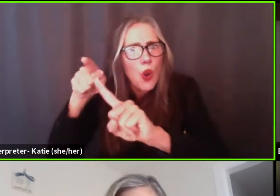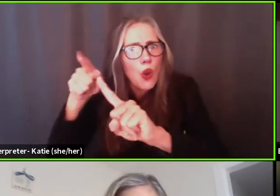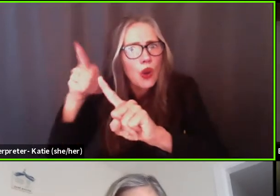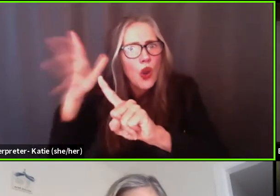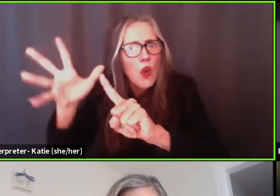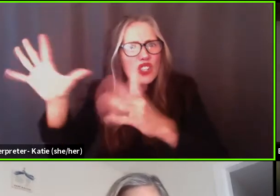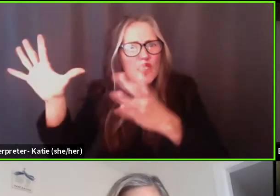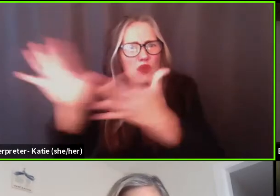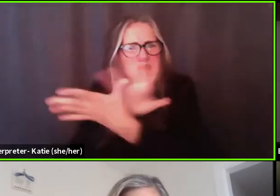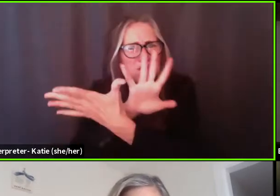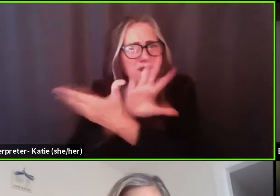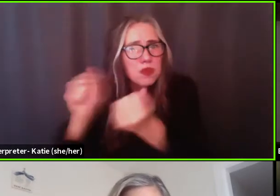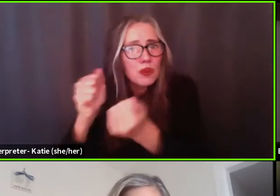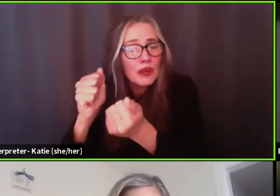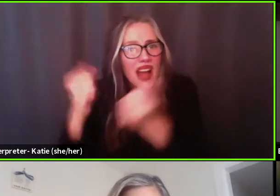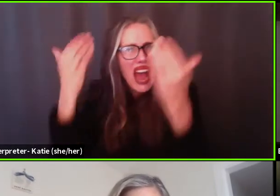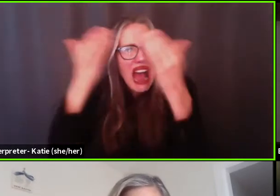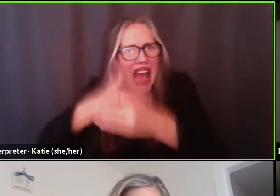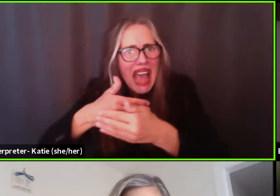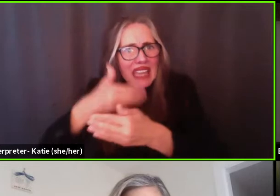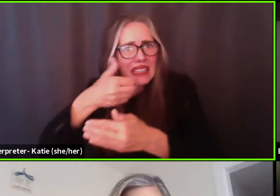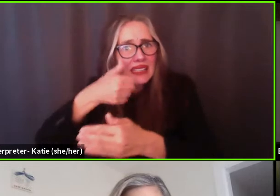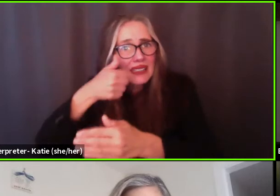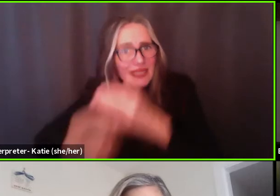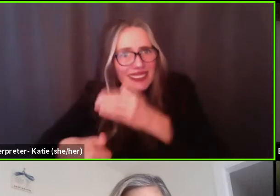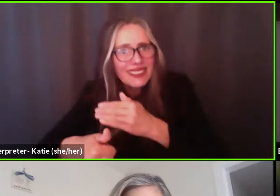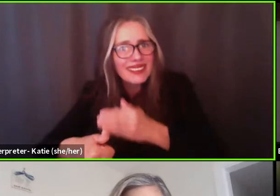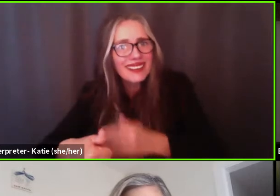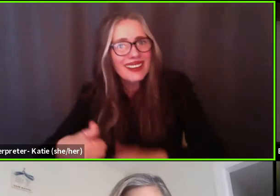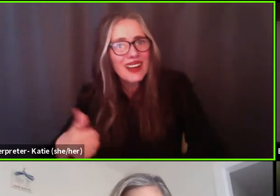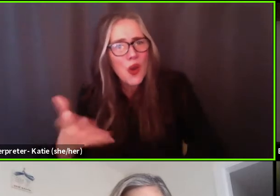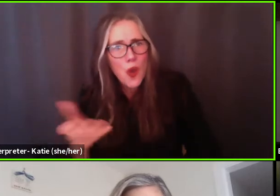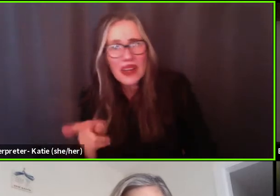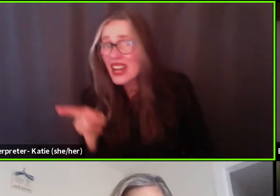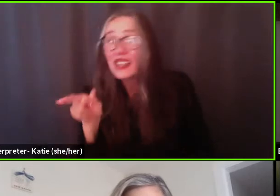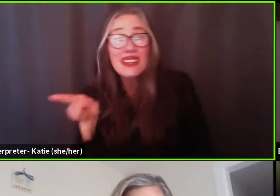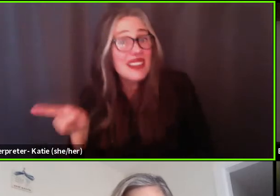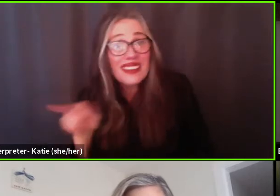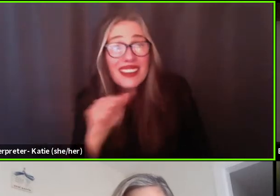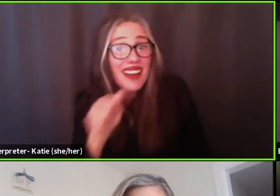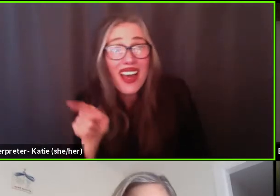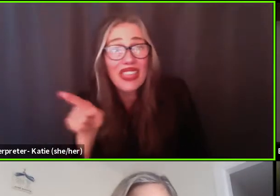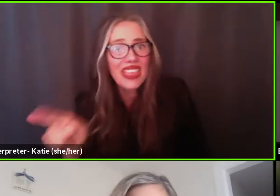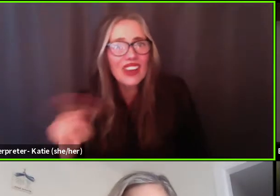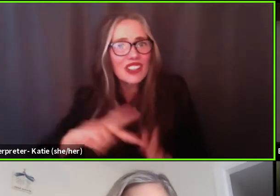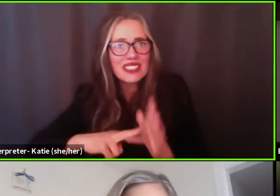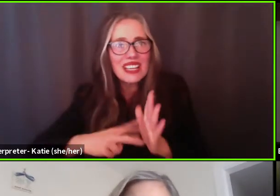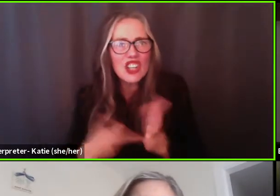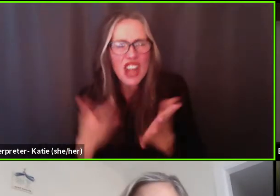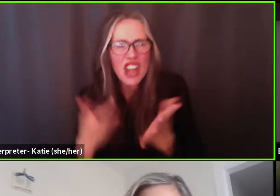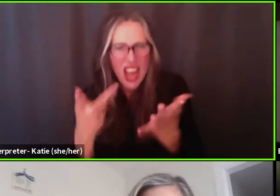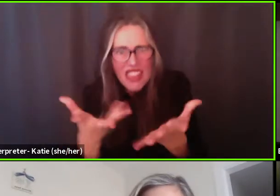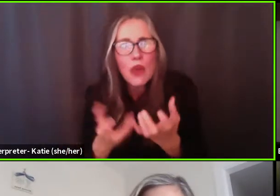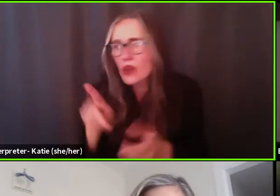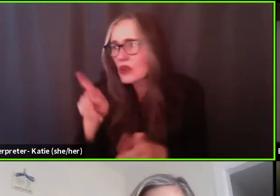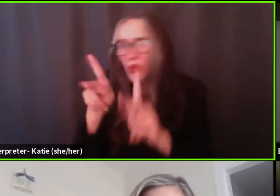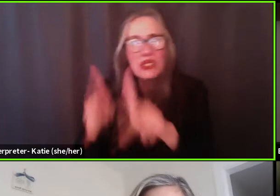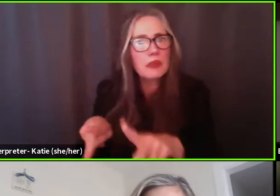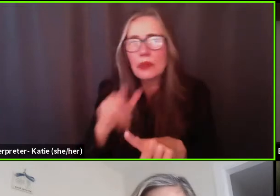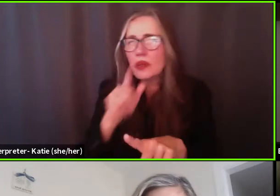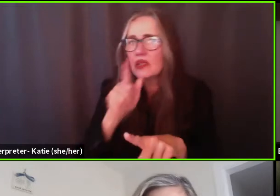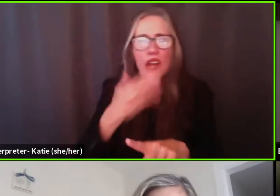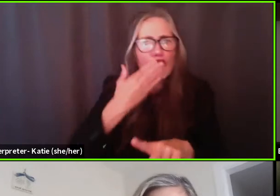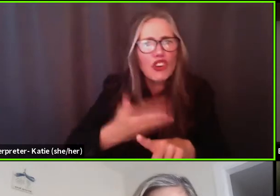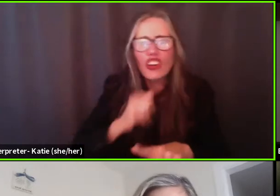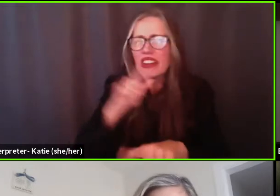control it's not focused on any one particular people it's there intentionally to remove those who are deemed unfit to participate in society to hold